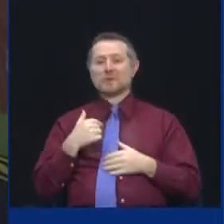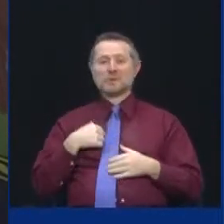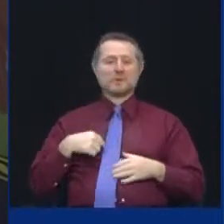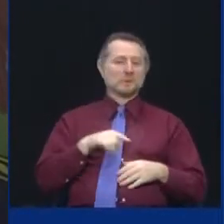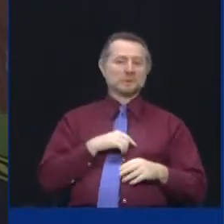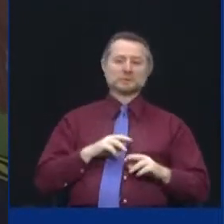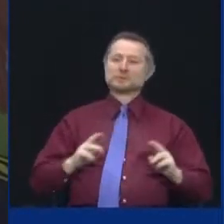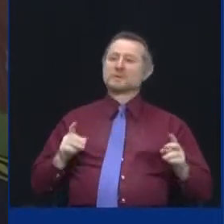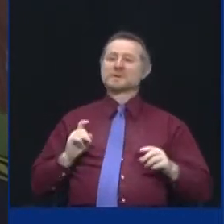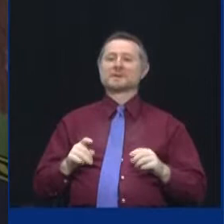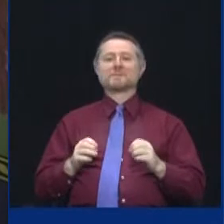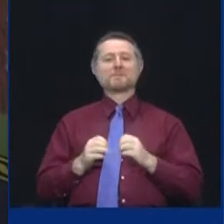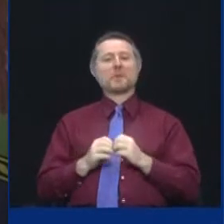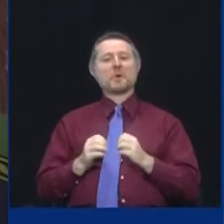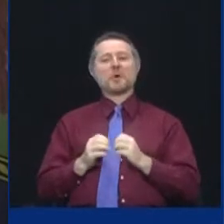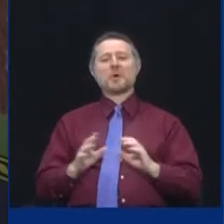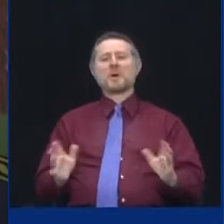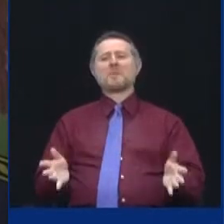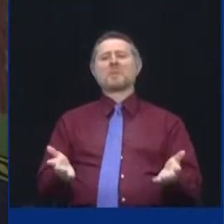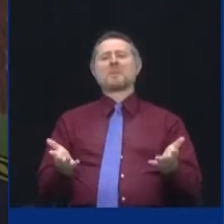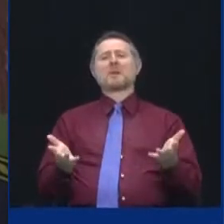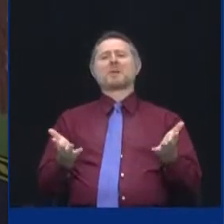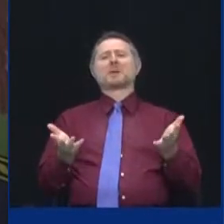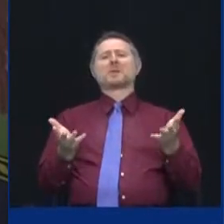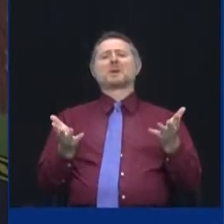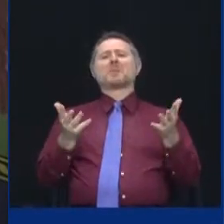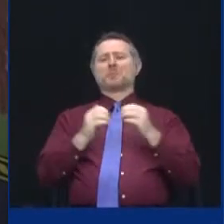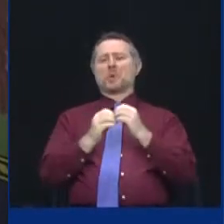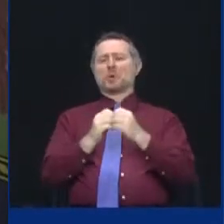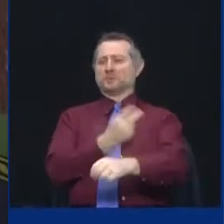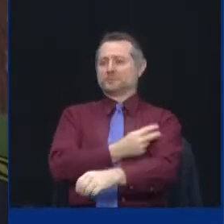to increase those number of vaccinations to keep us safe.